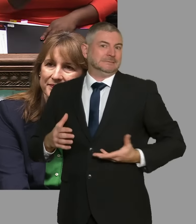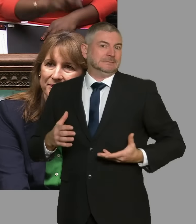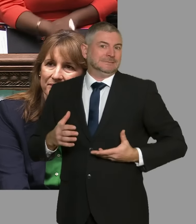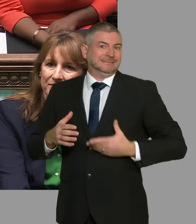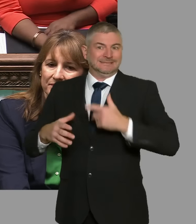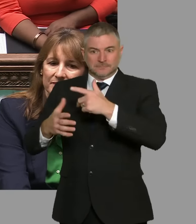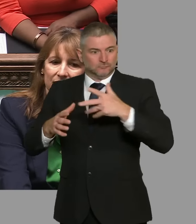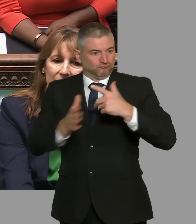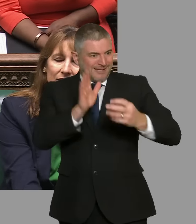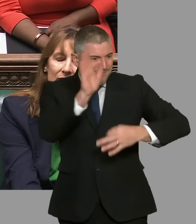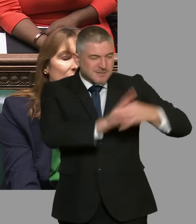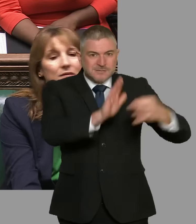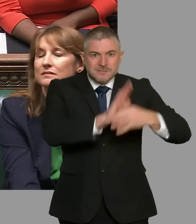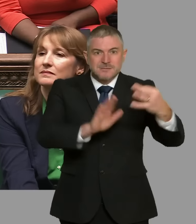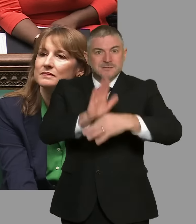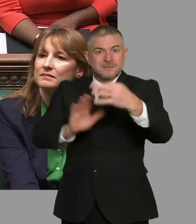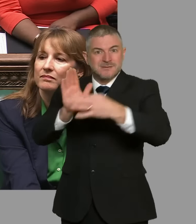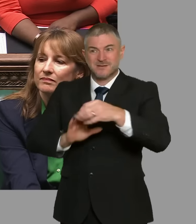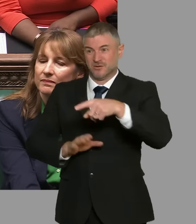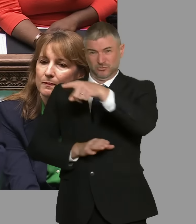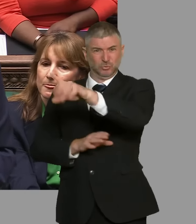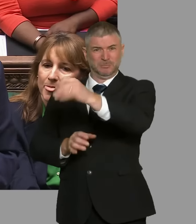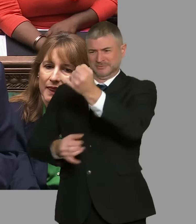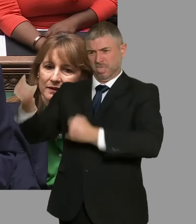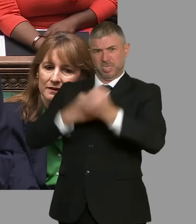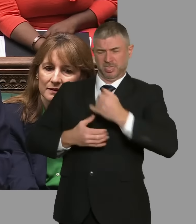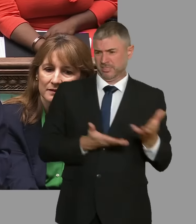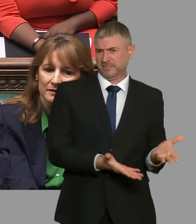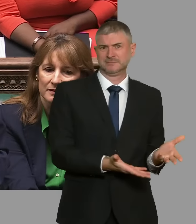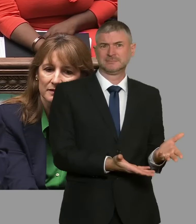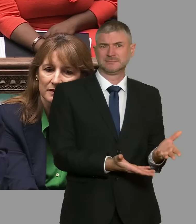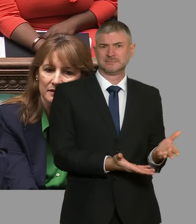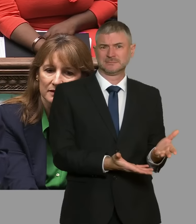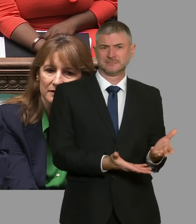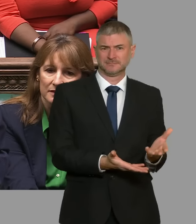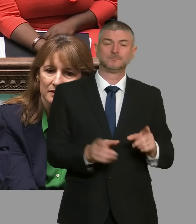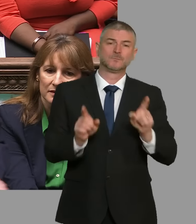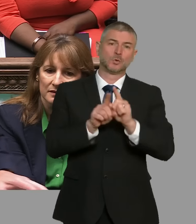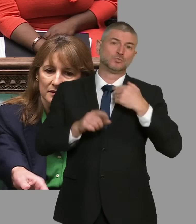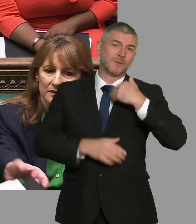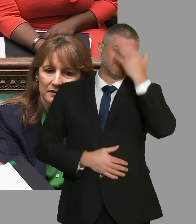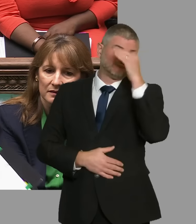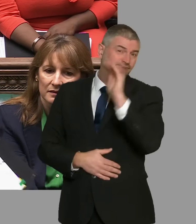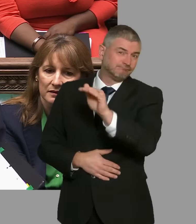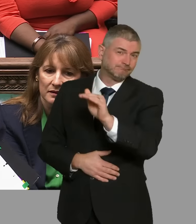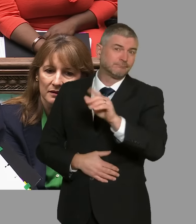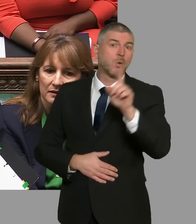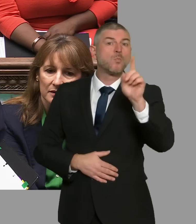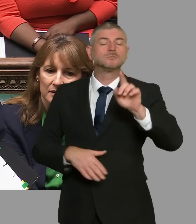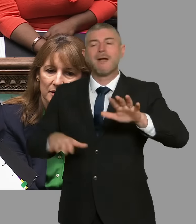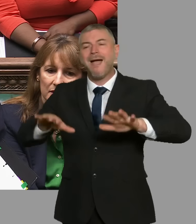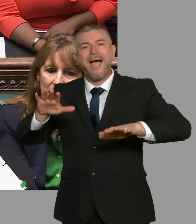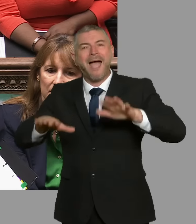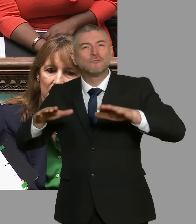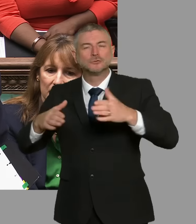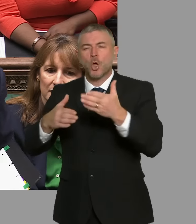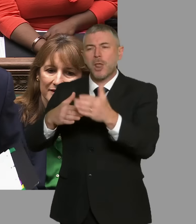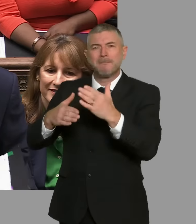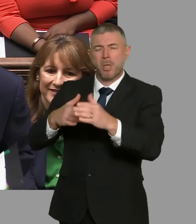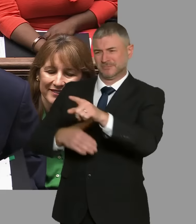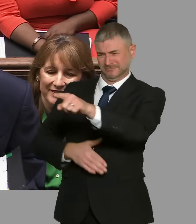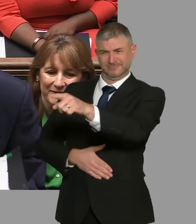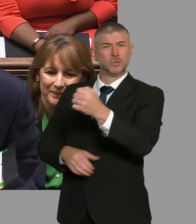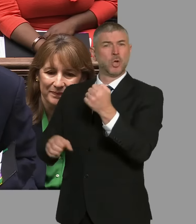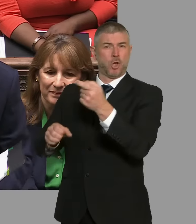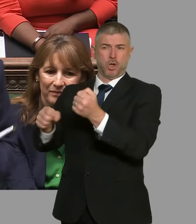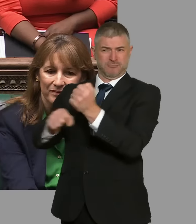remind the Leader of the Opposition, Mr. Speaker, that the average unemployment in the 14 years of her government was 5.4%, higher than